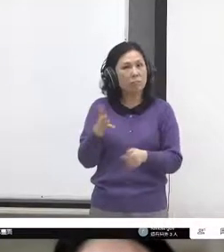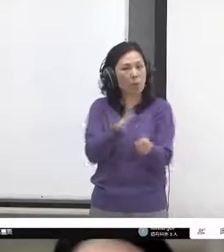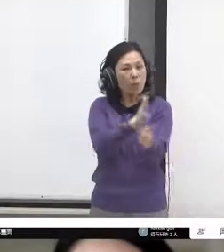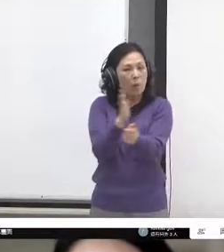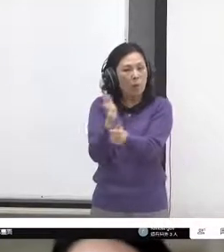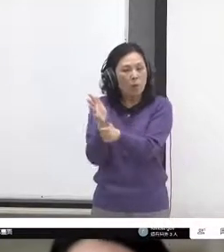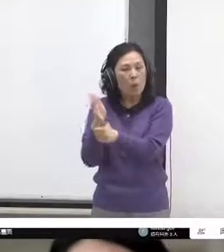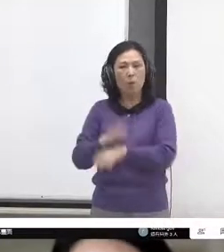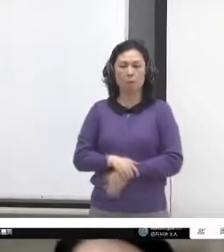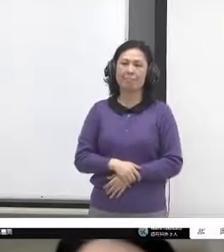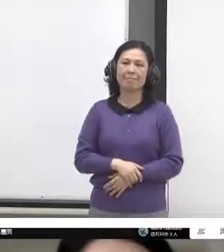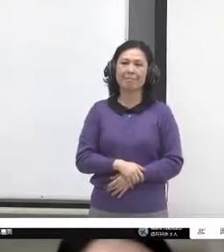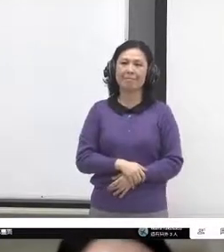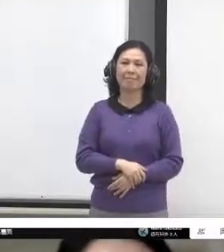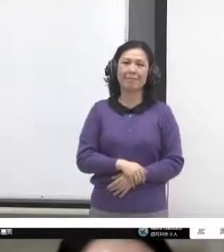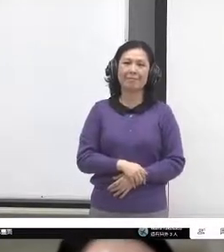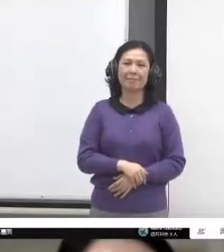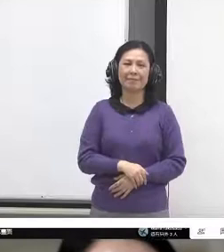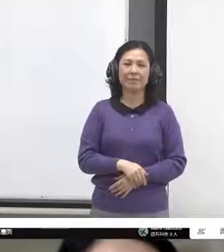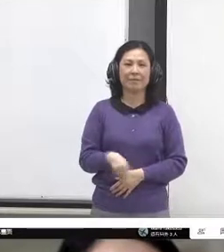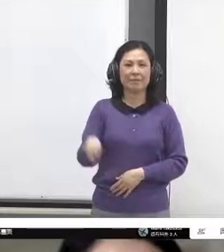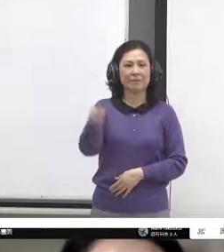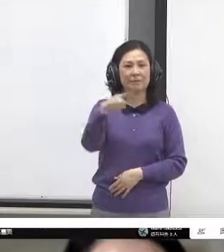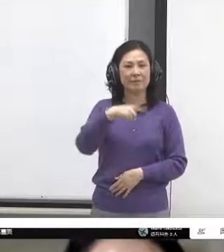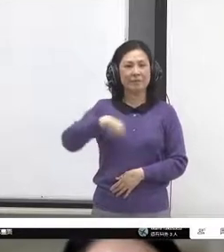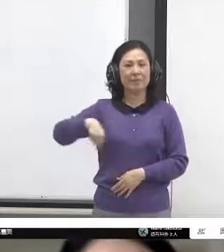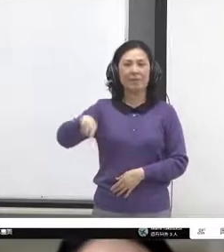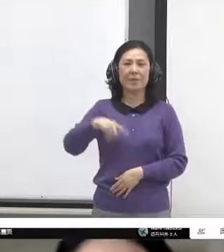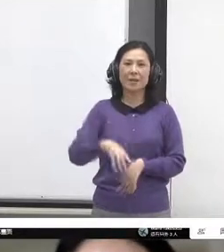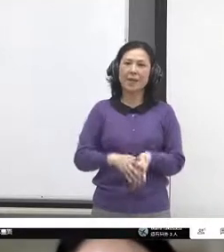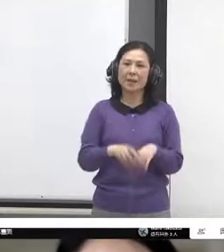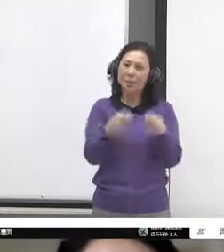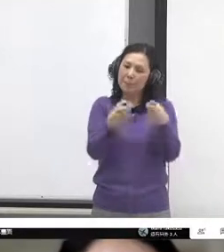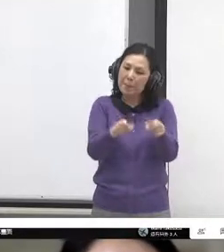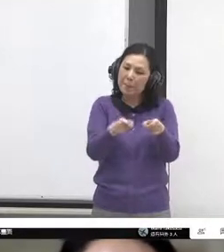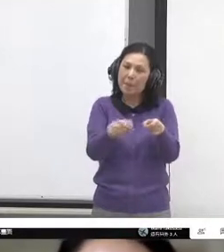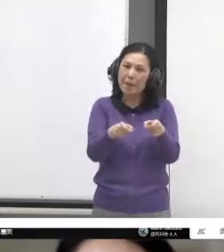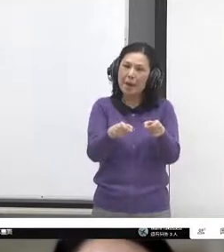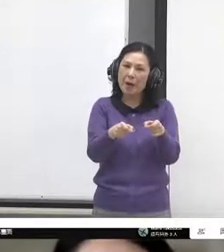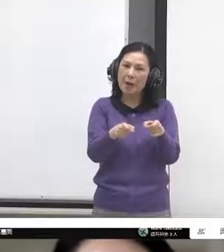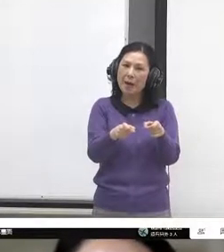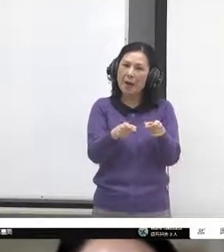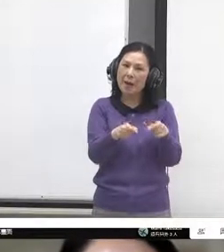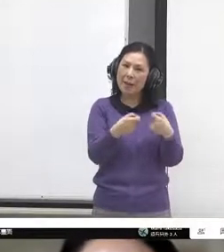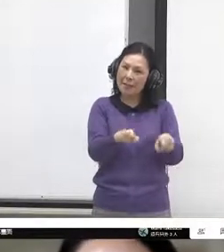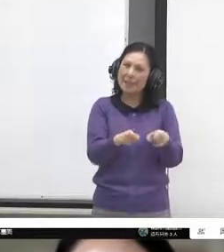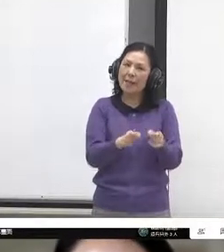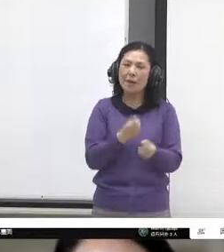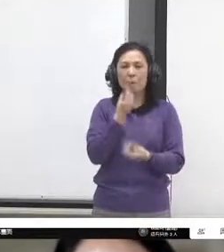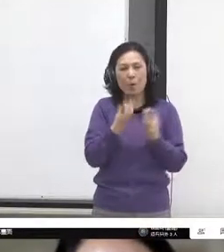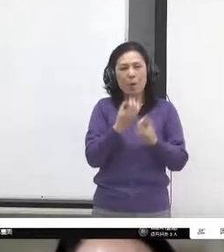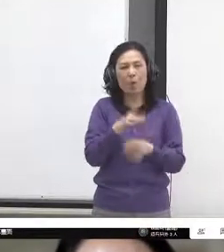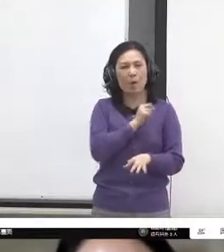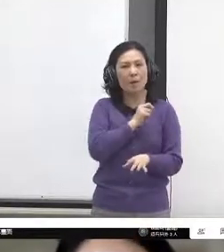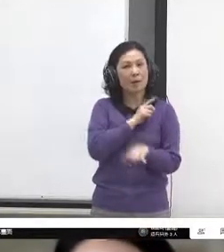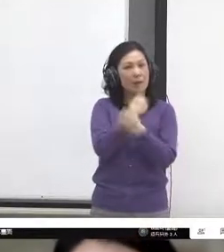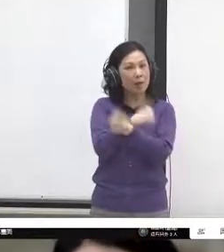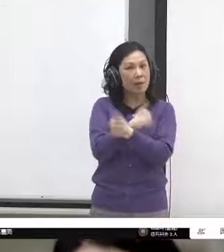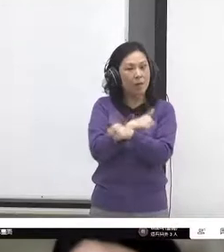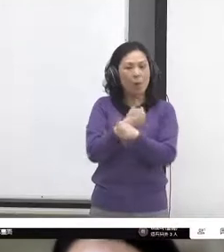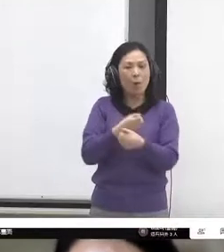we summarized our experience is collaboration and contribution and responsibility and fun.